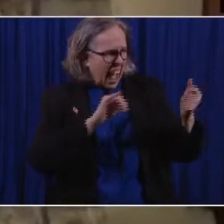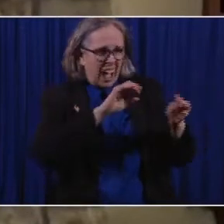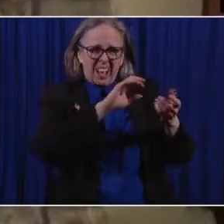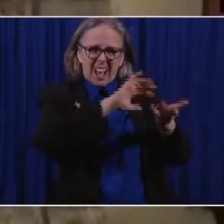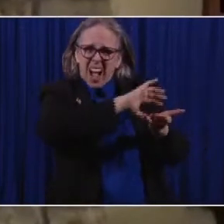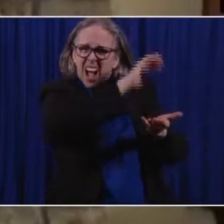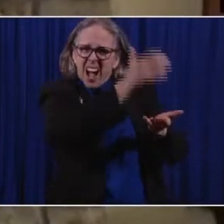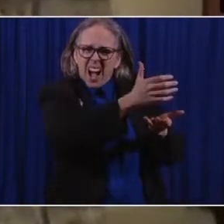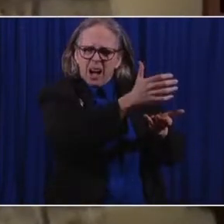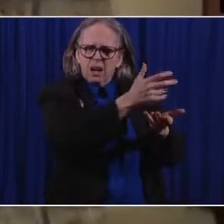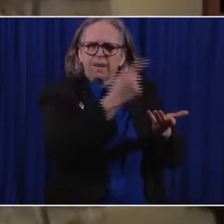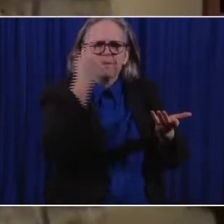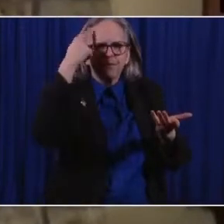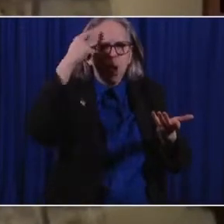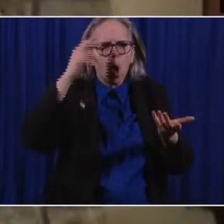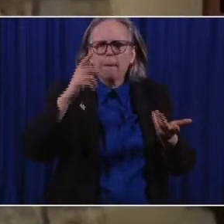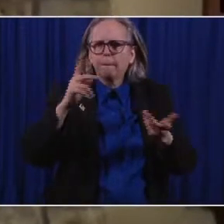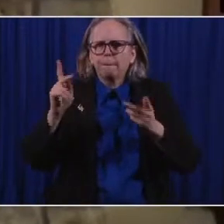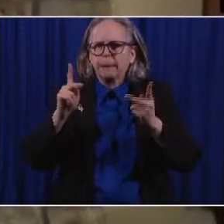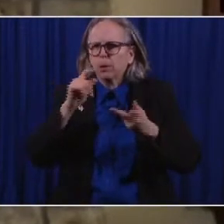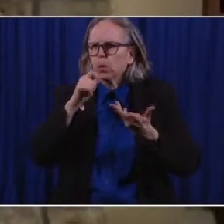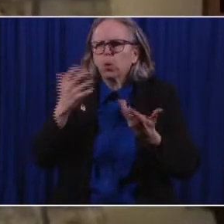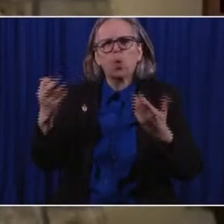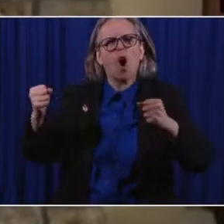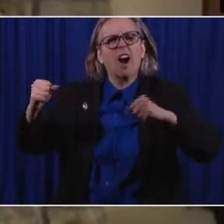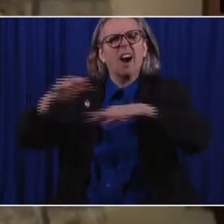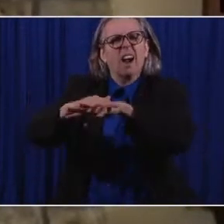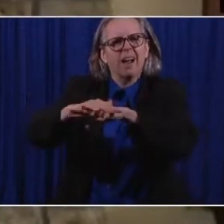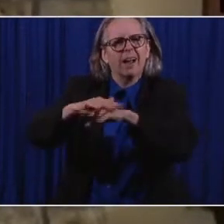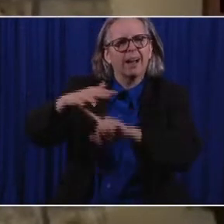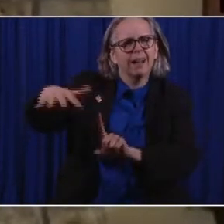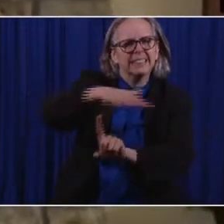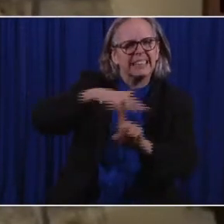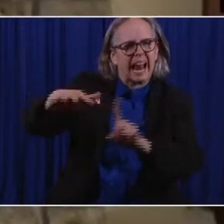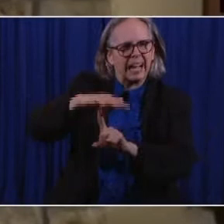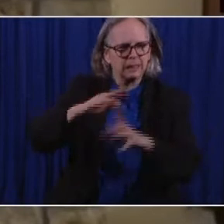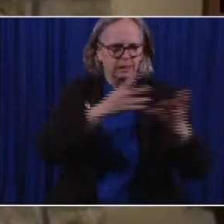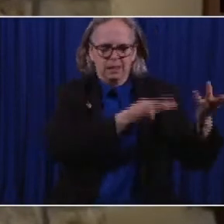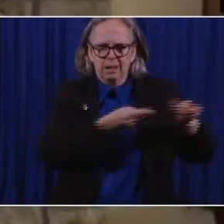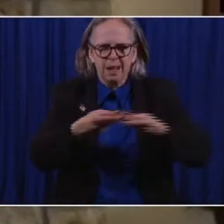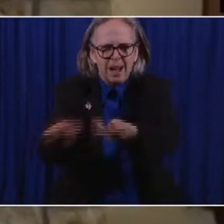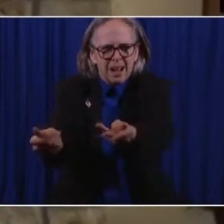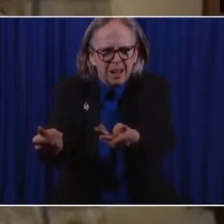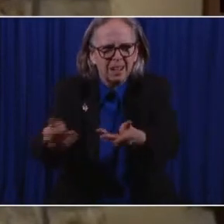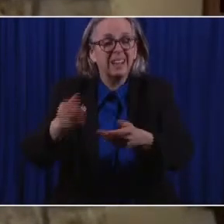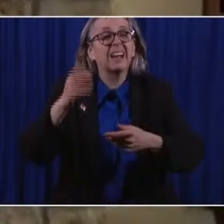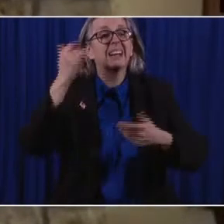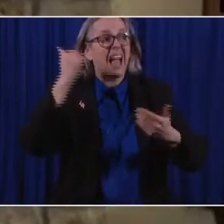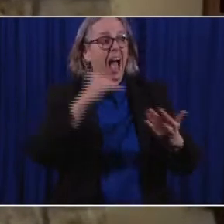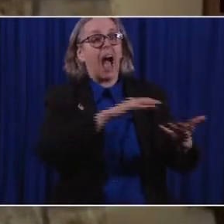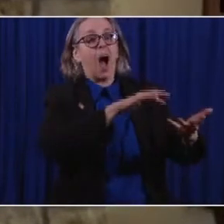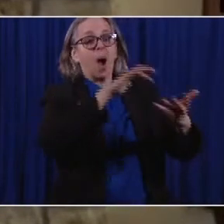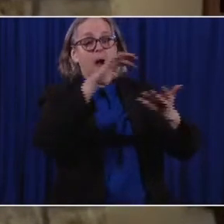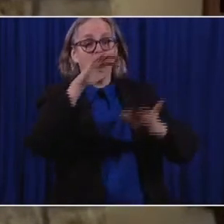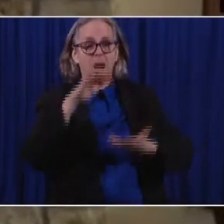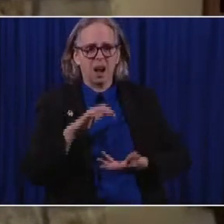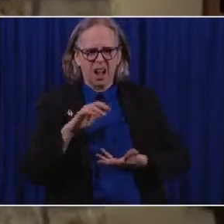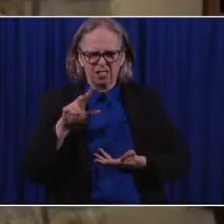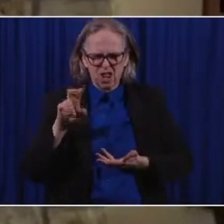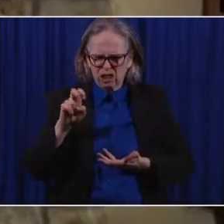congregate care. So right off the top, we had to assign back to the federal government 300 and some of